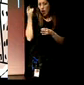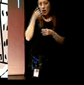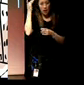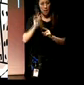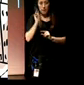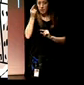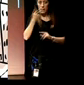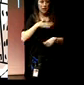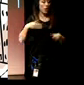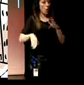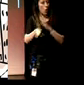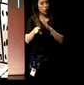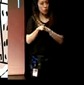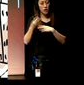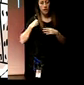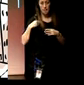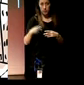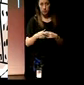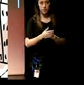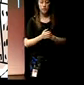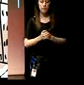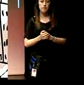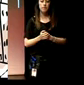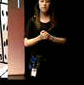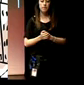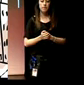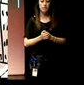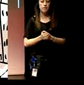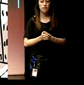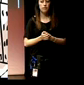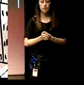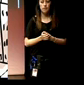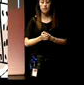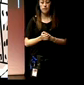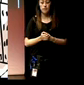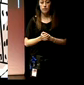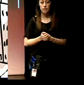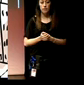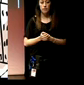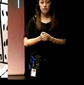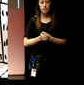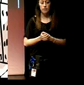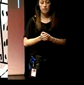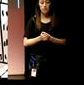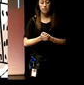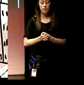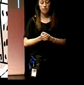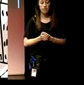While doing it, we found that the market of people with